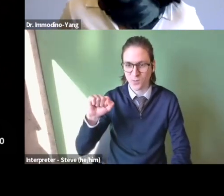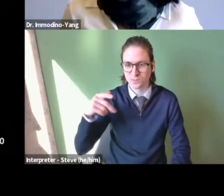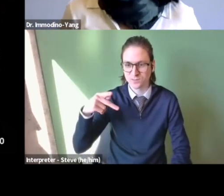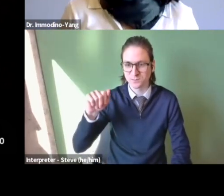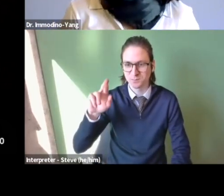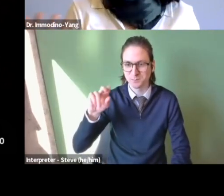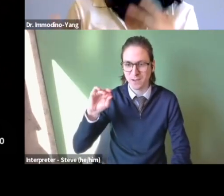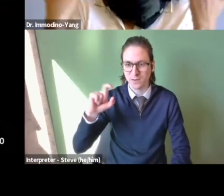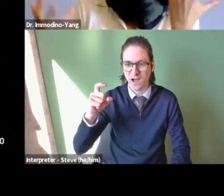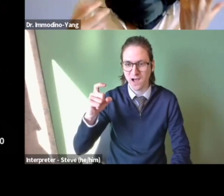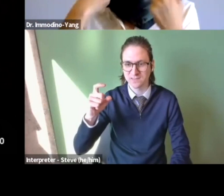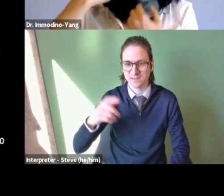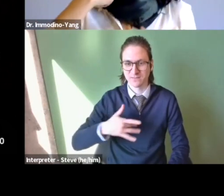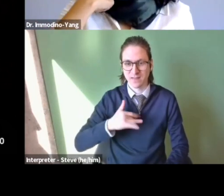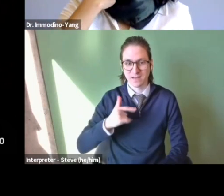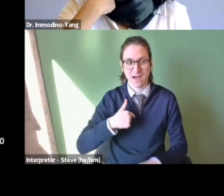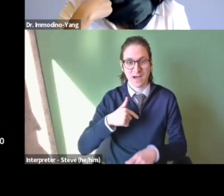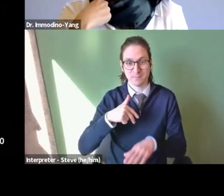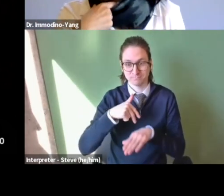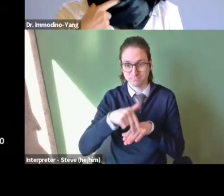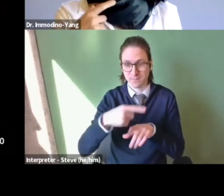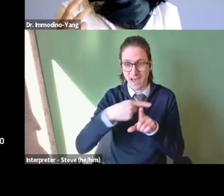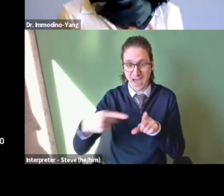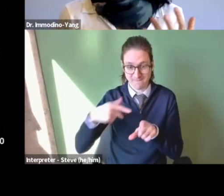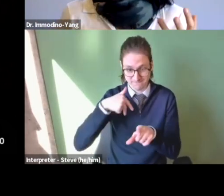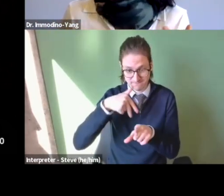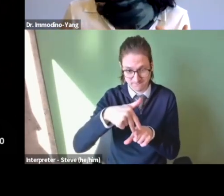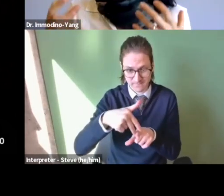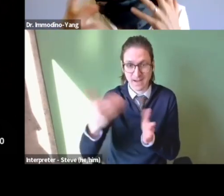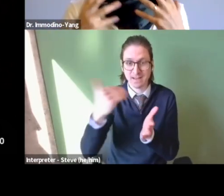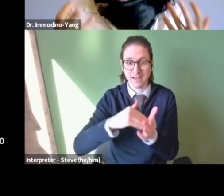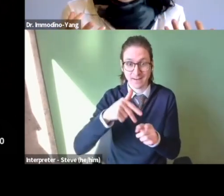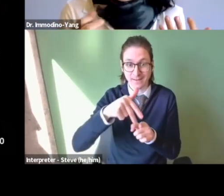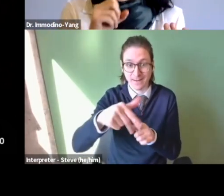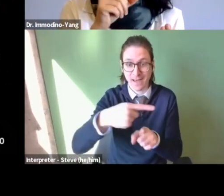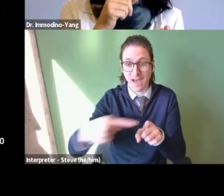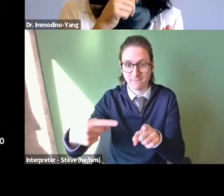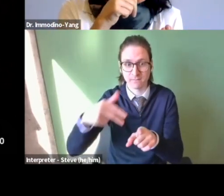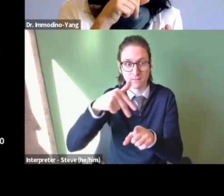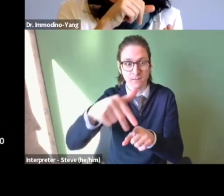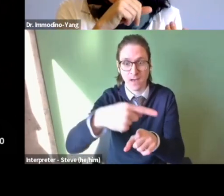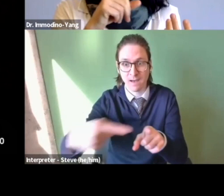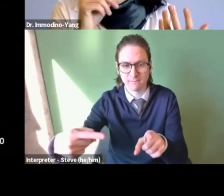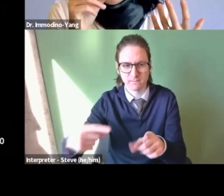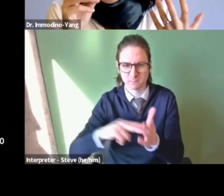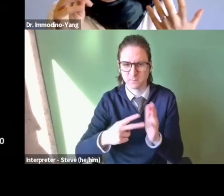the door, right? And so how do you solve whether you're going to reach the door? And so what he's saying here is